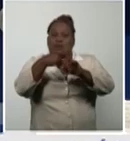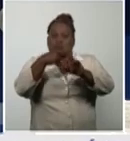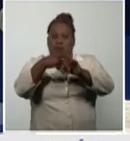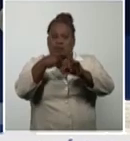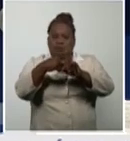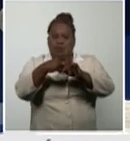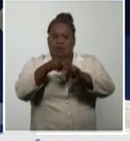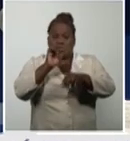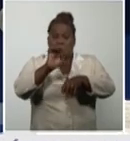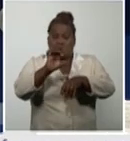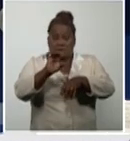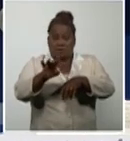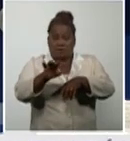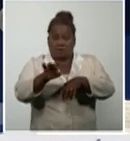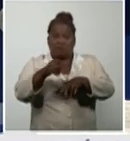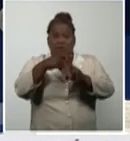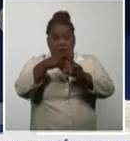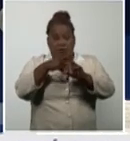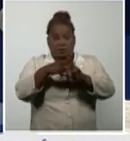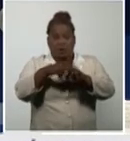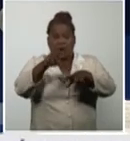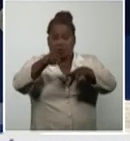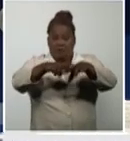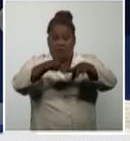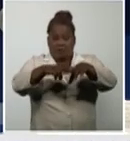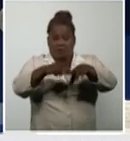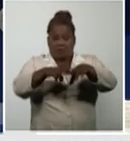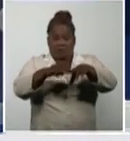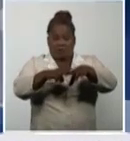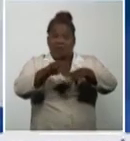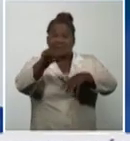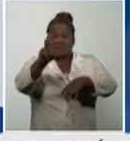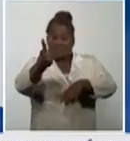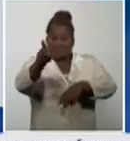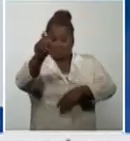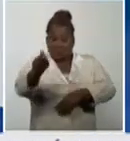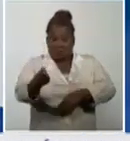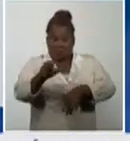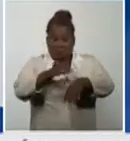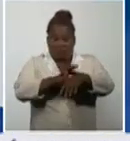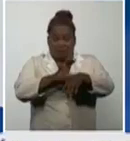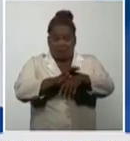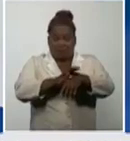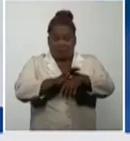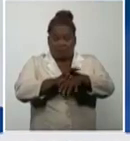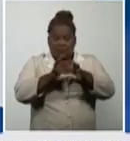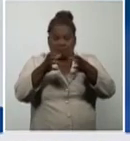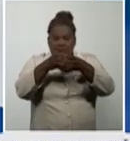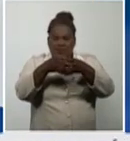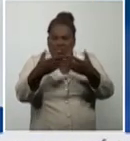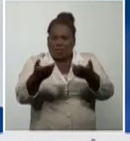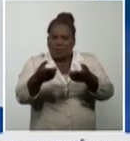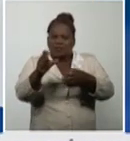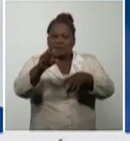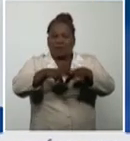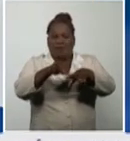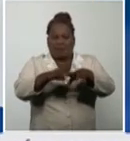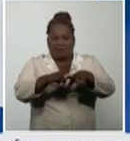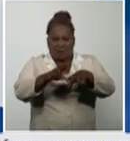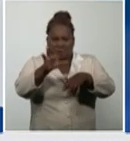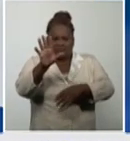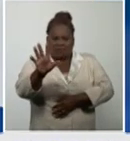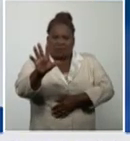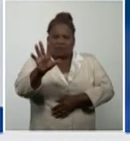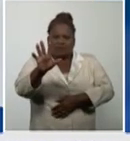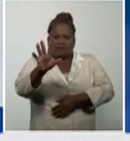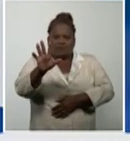diagnosed yesterday. The 13 cases are concentrated in Central Havana municipality with 5,